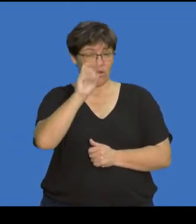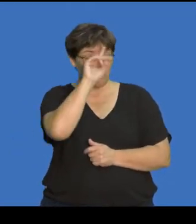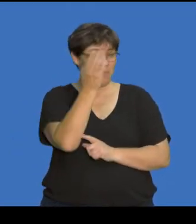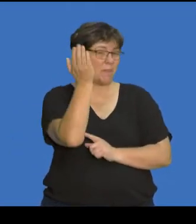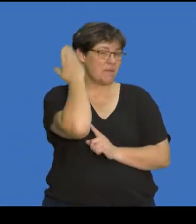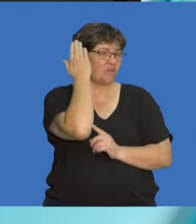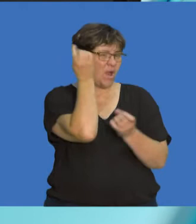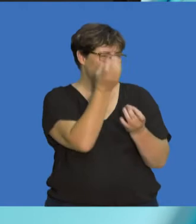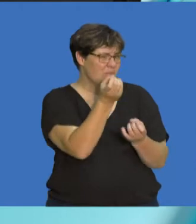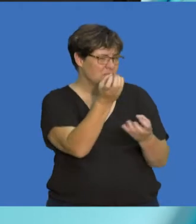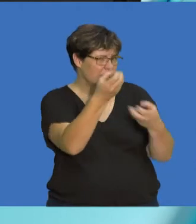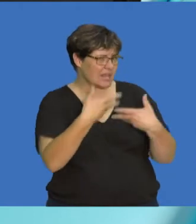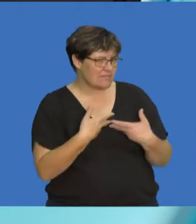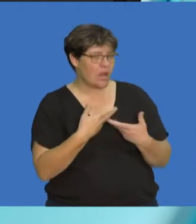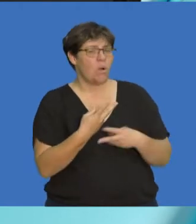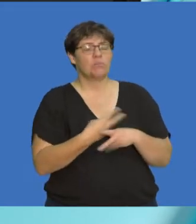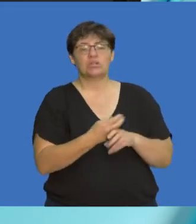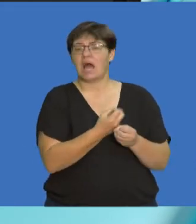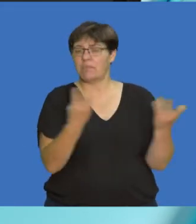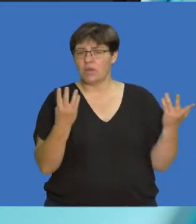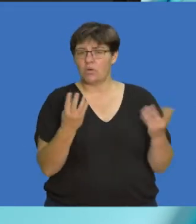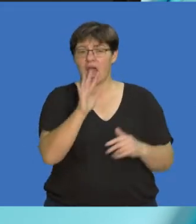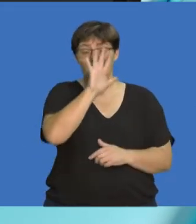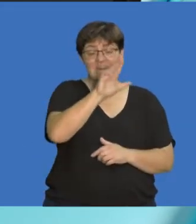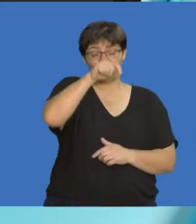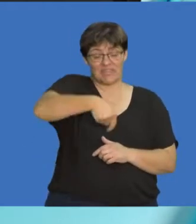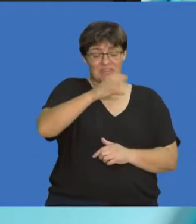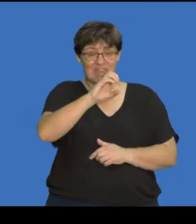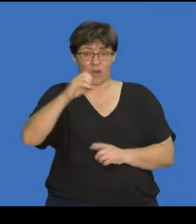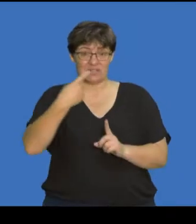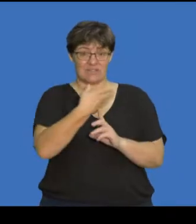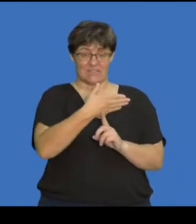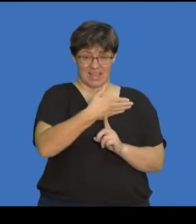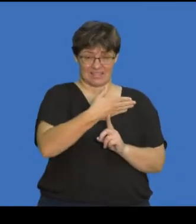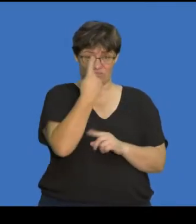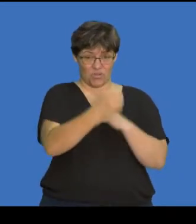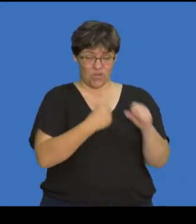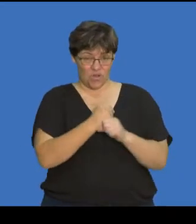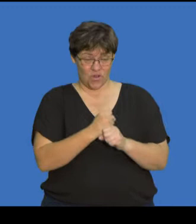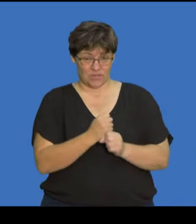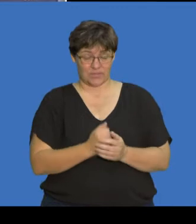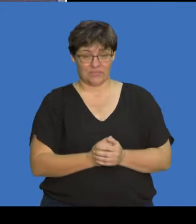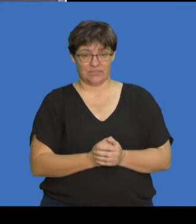previous information that we produced and sold 5,000 flags. Therefore,